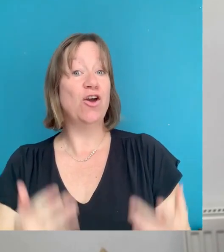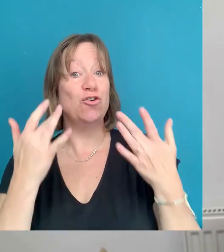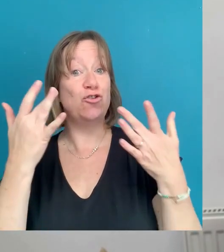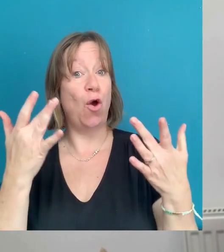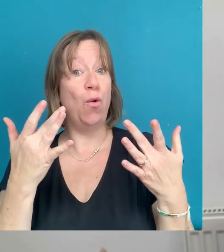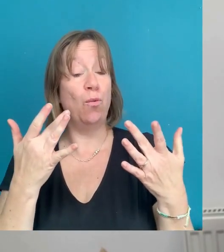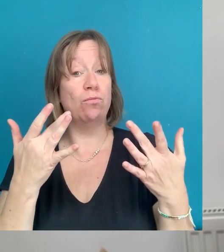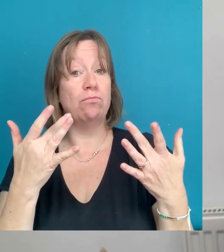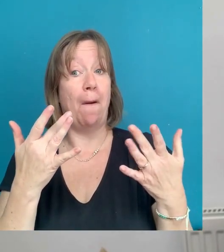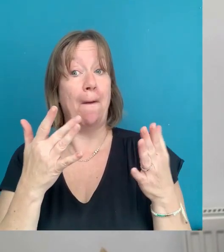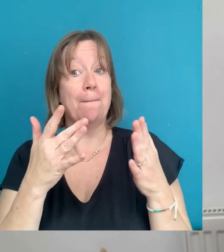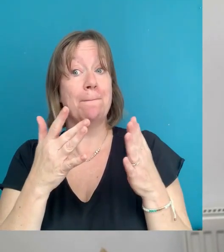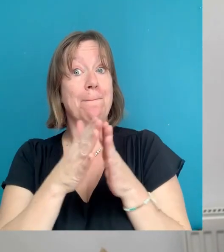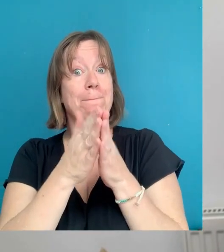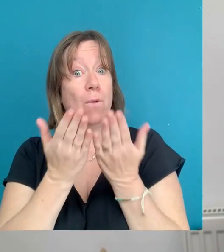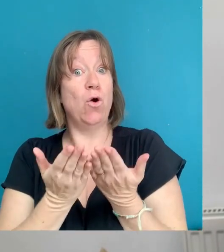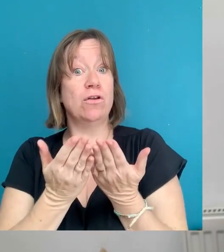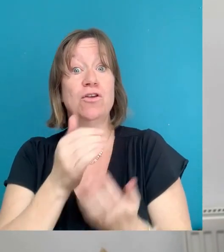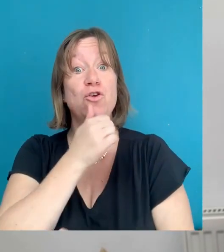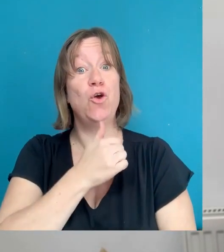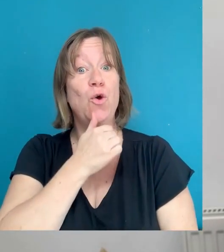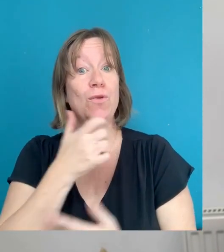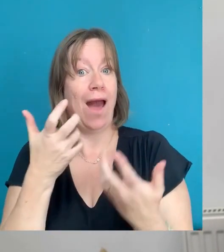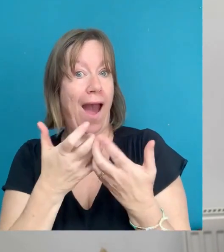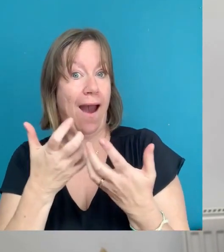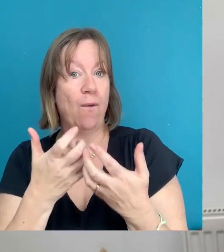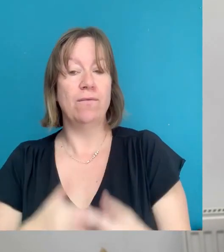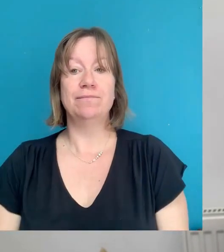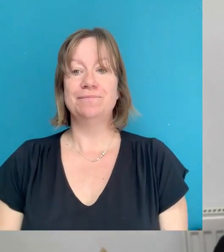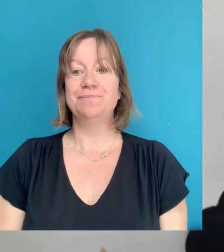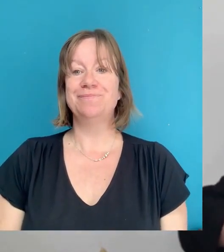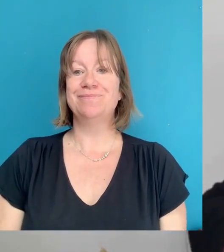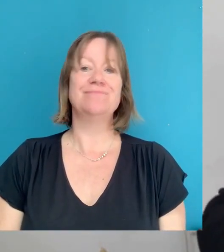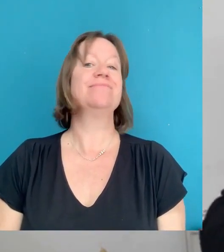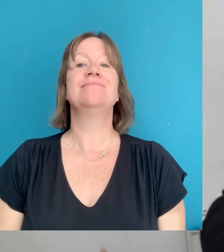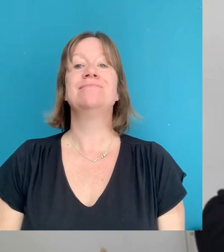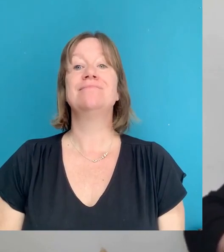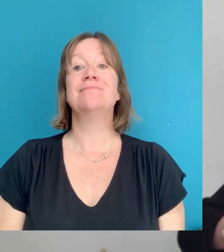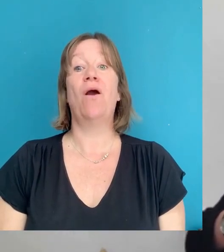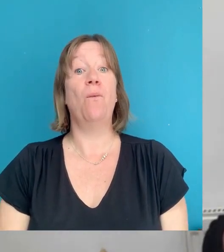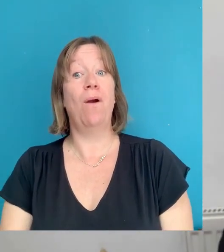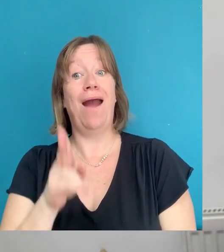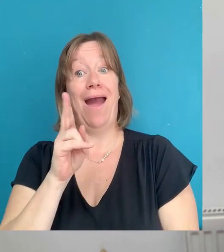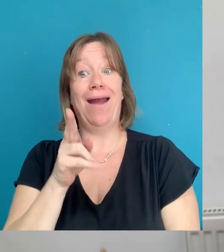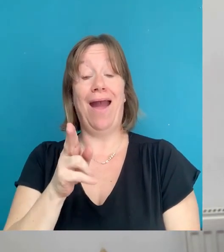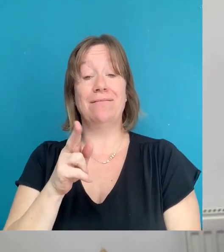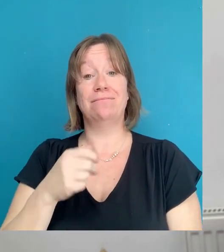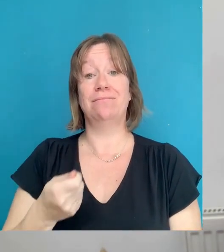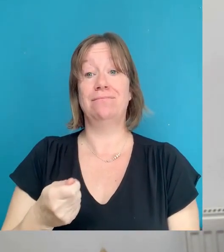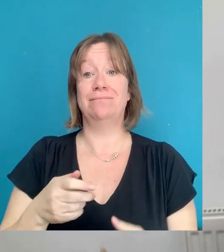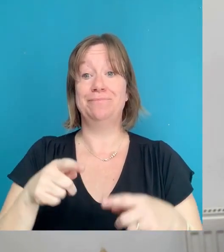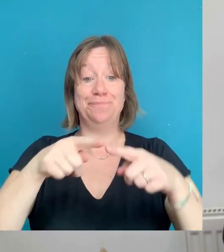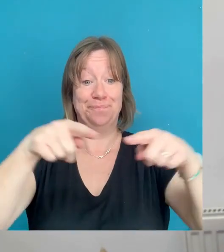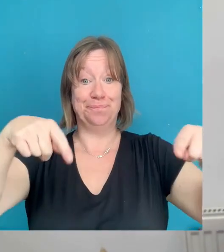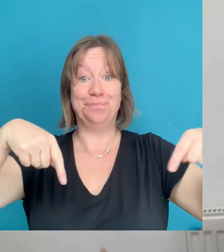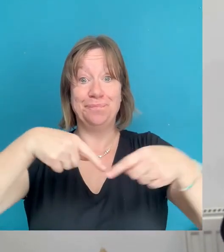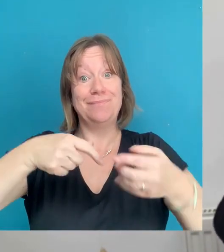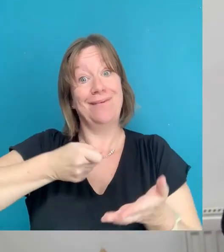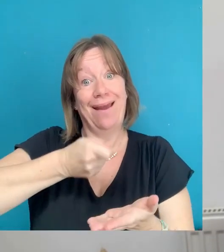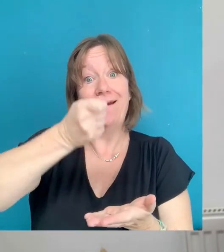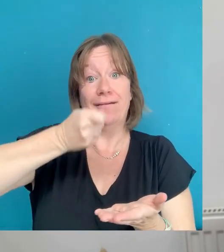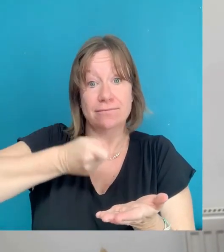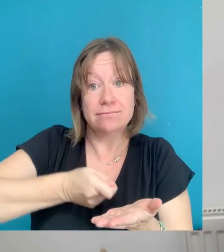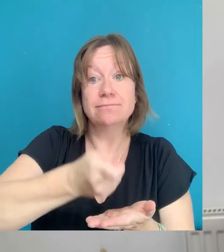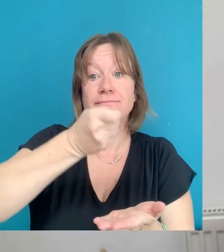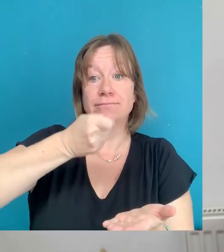I will show you how to use the books as a press. So again, inking